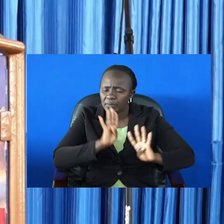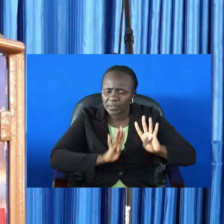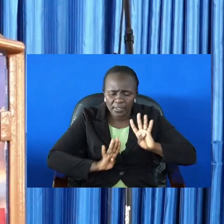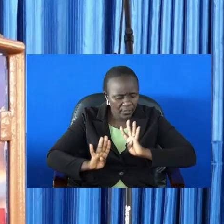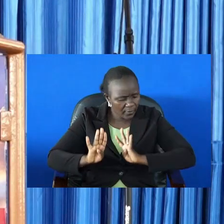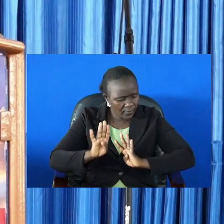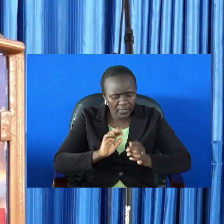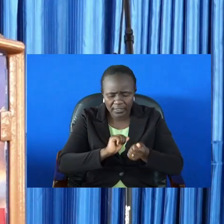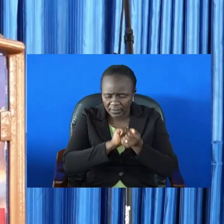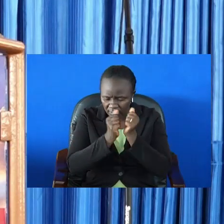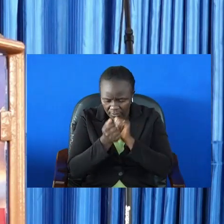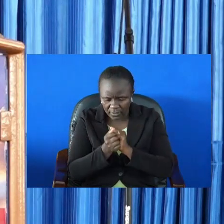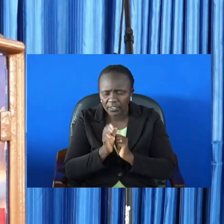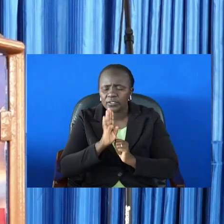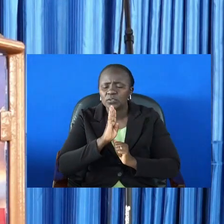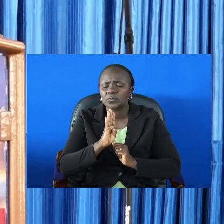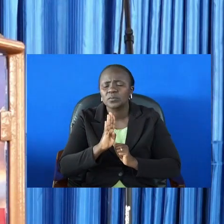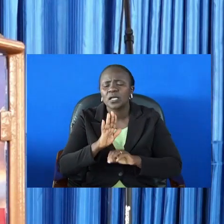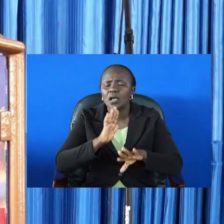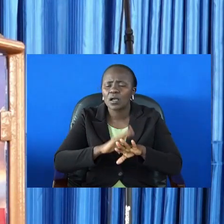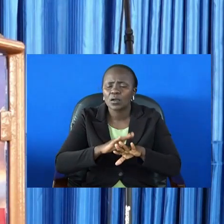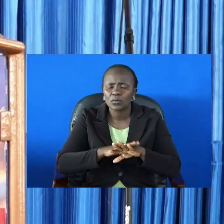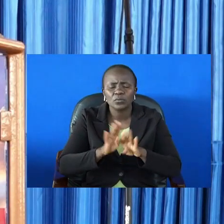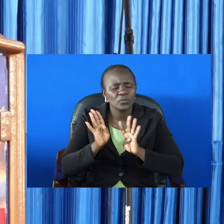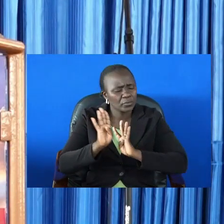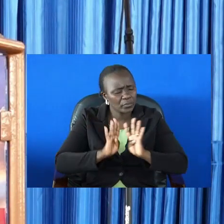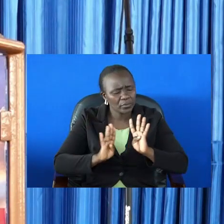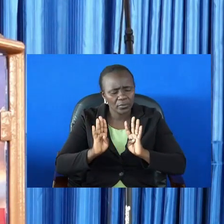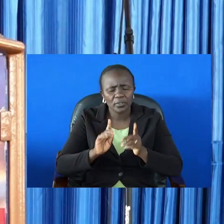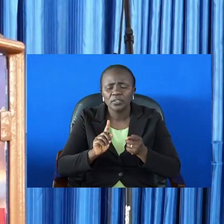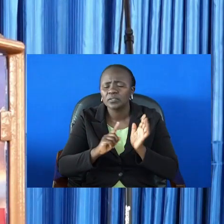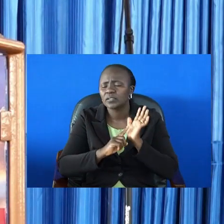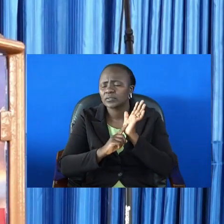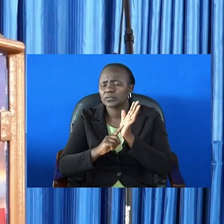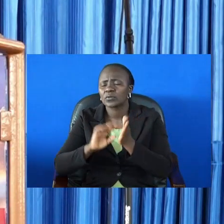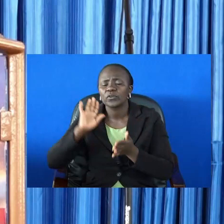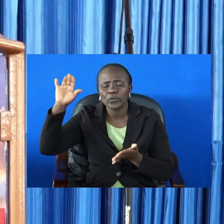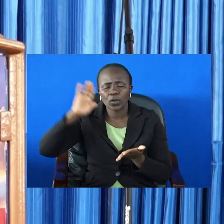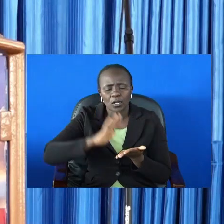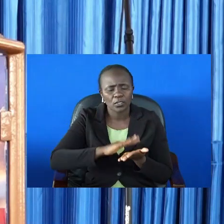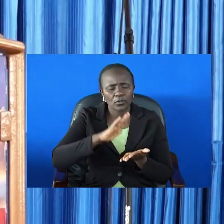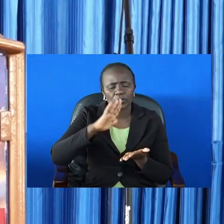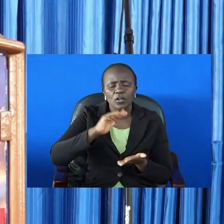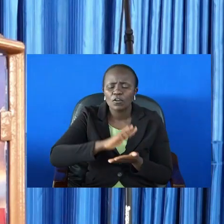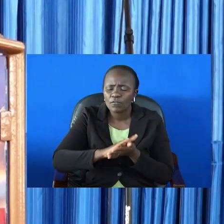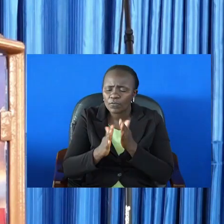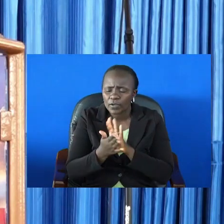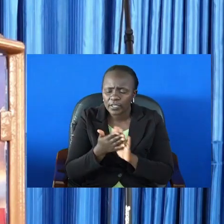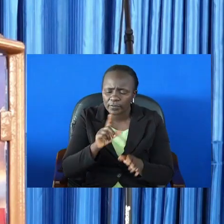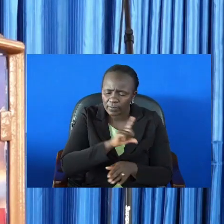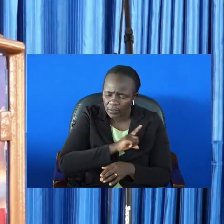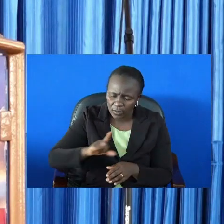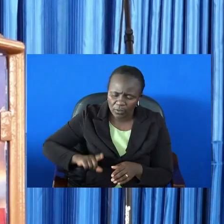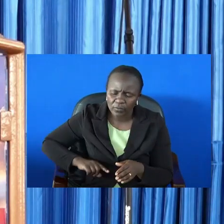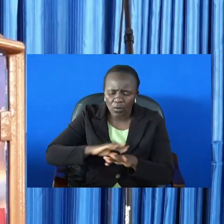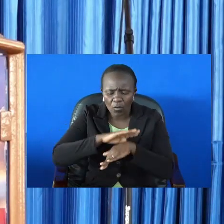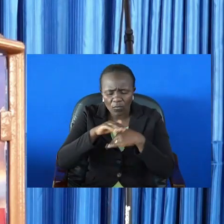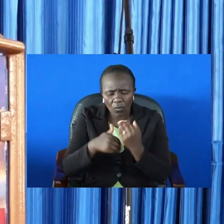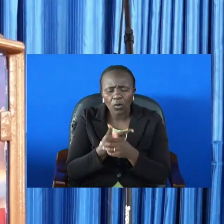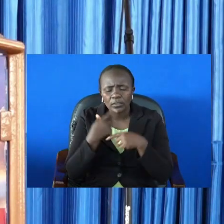behavior to be a behavior that reflects your glory. Forgive them, O Lord, of every